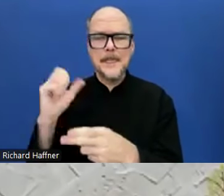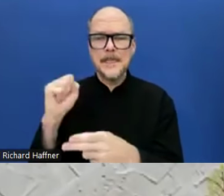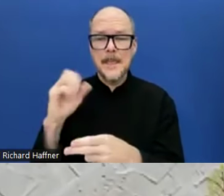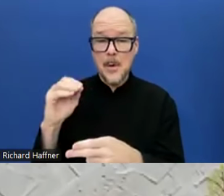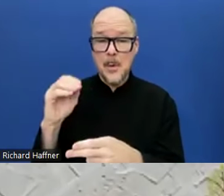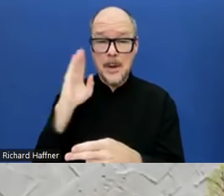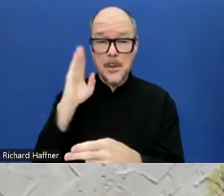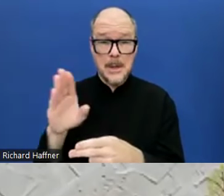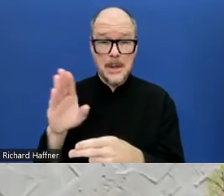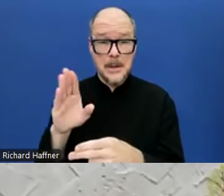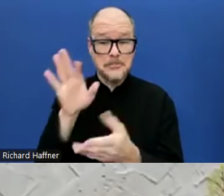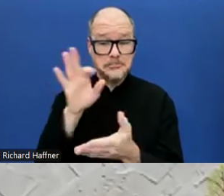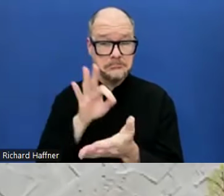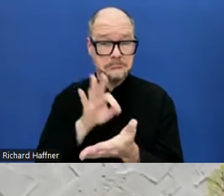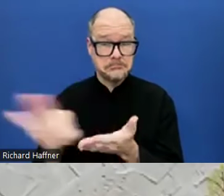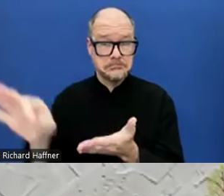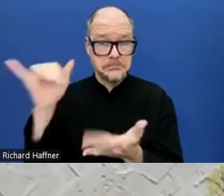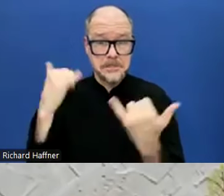now.